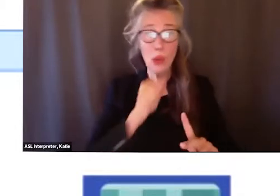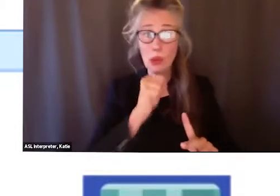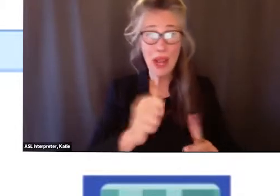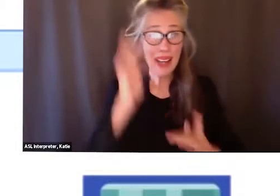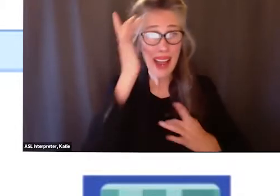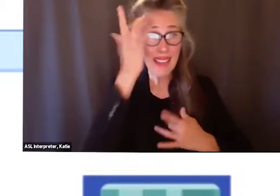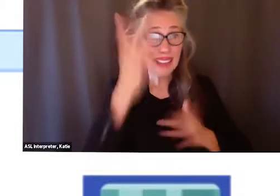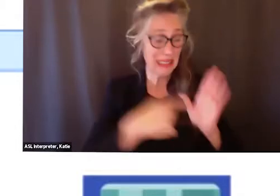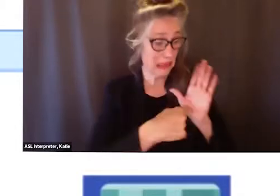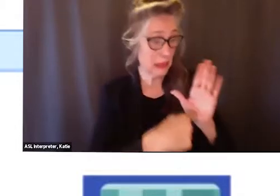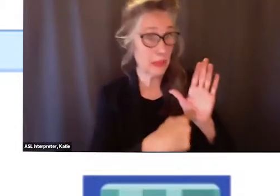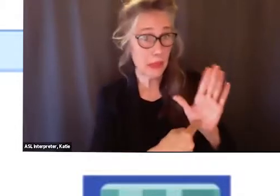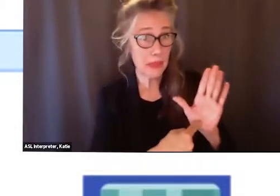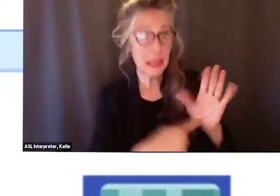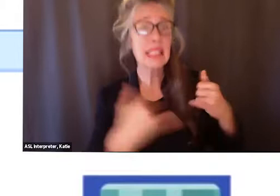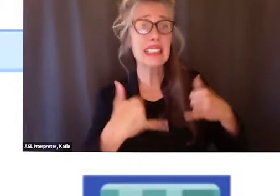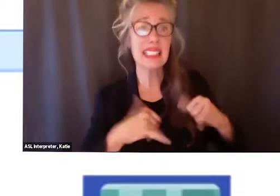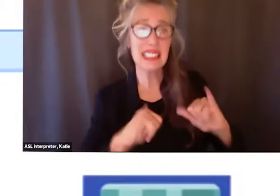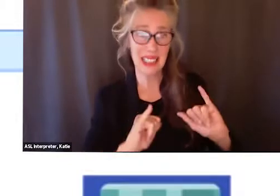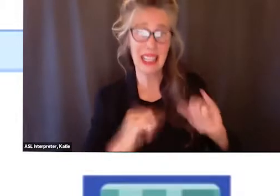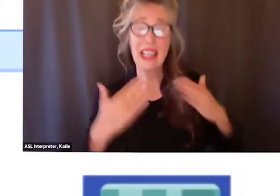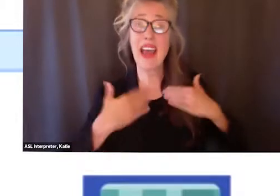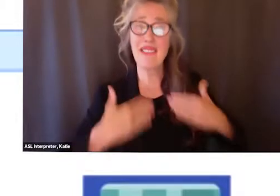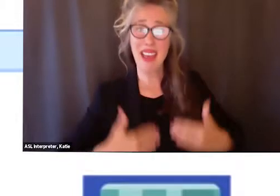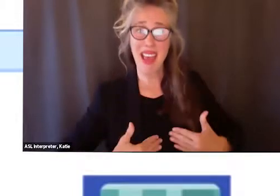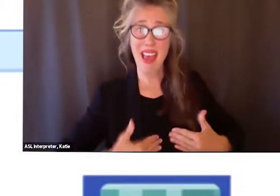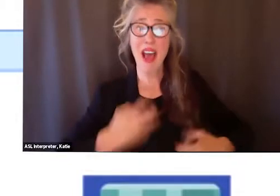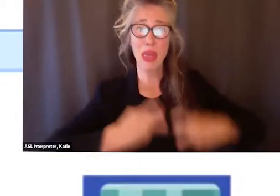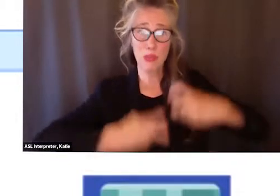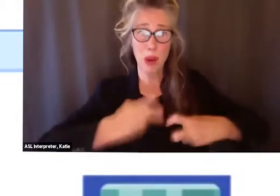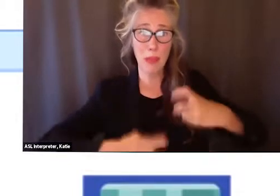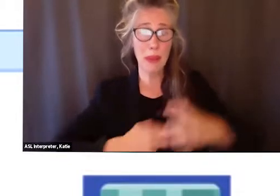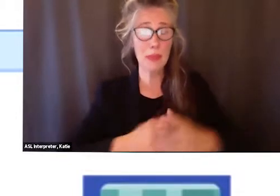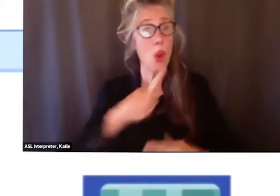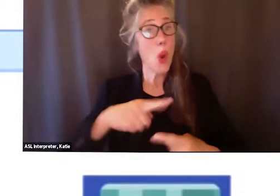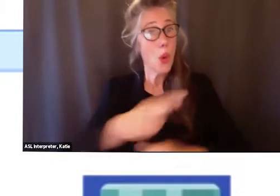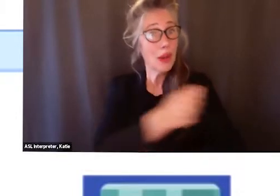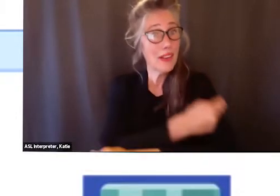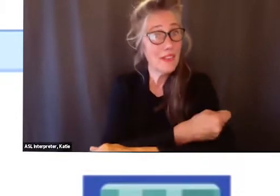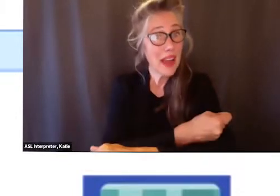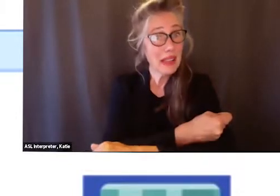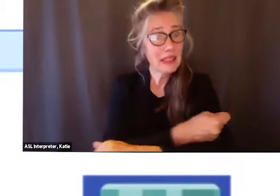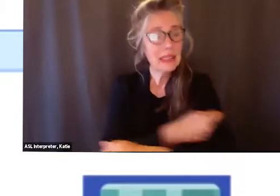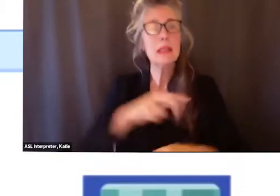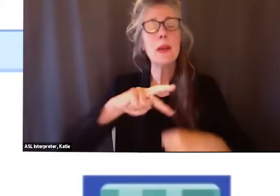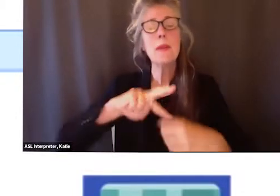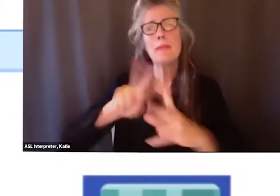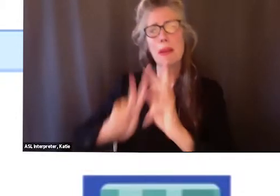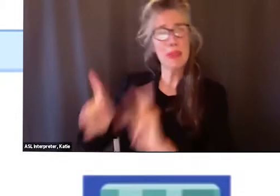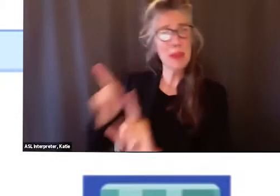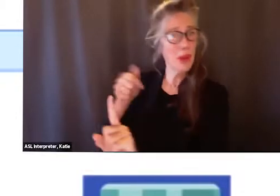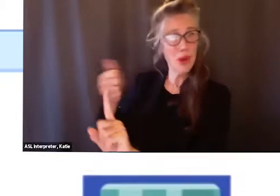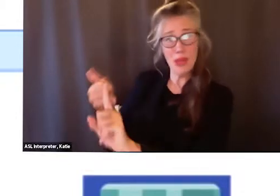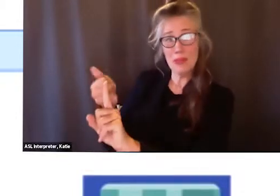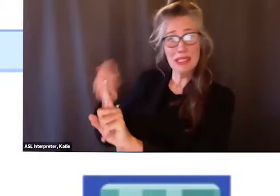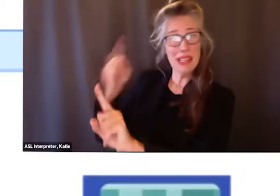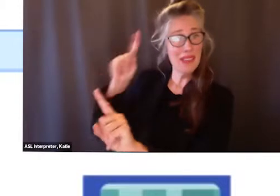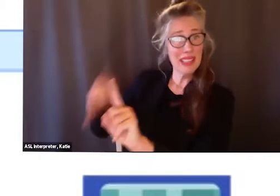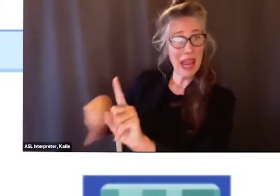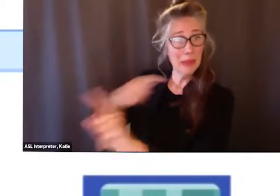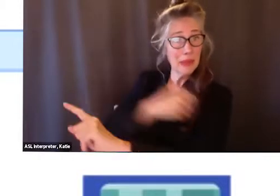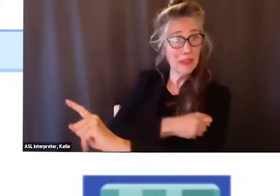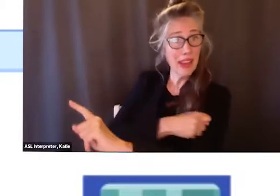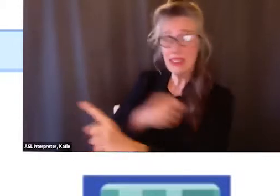were infected can have these ongoing health problems. By getting a vaccine, we protect those who are not able to or choose to not be